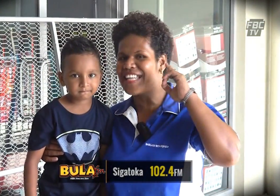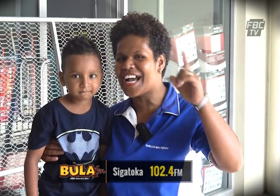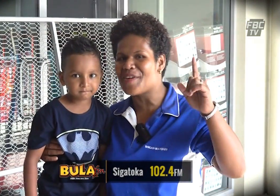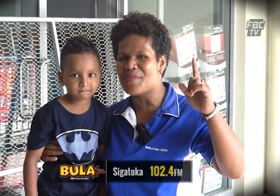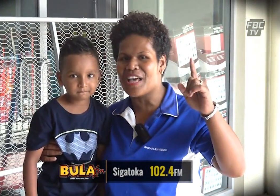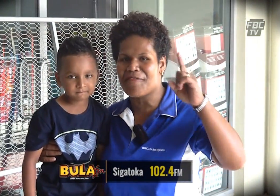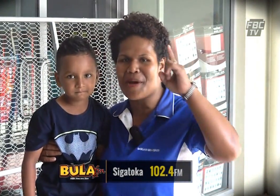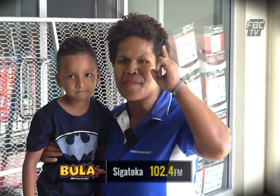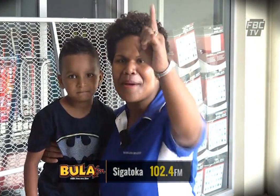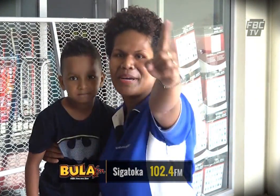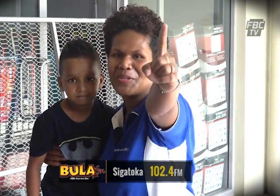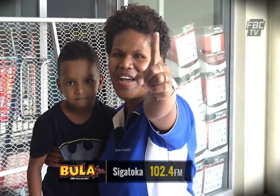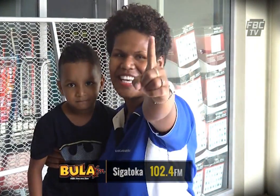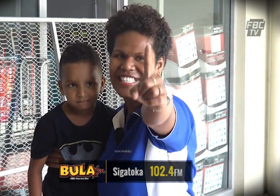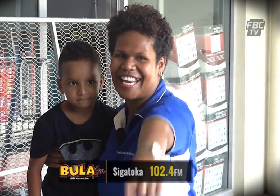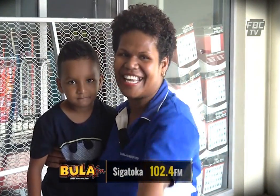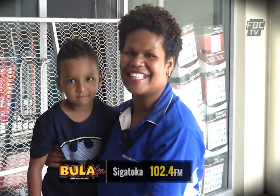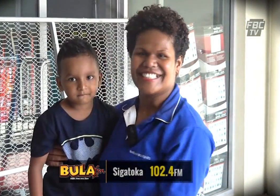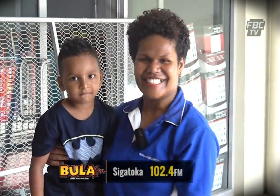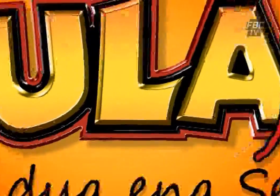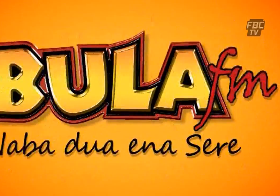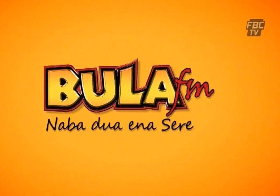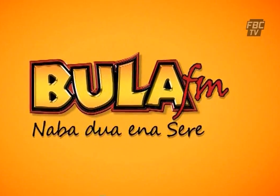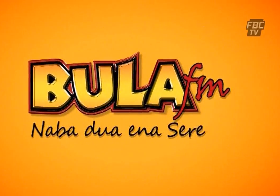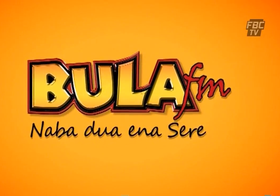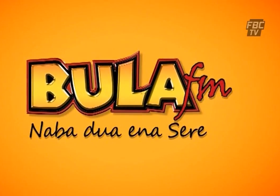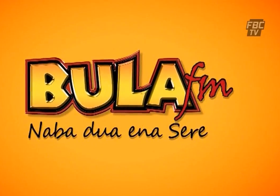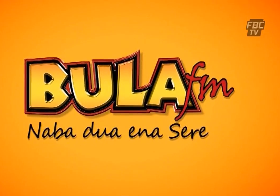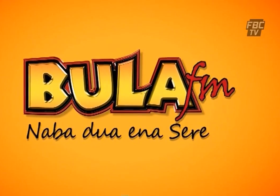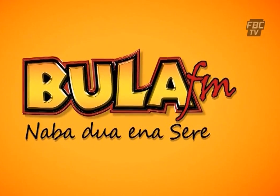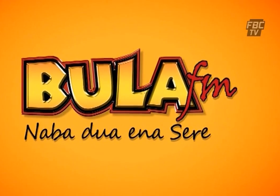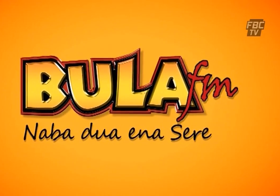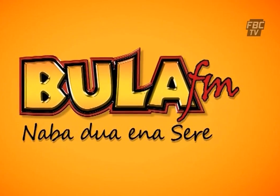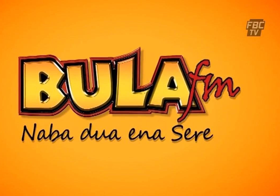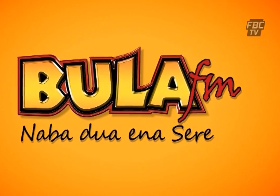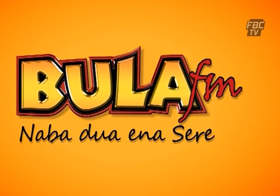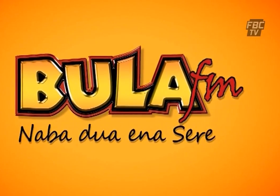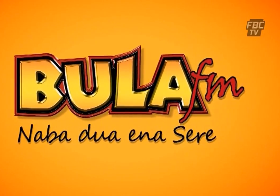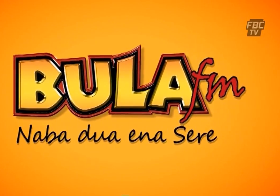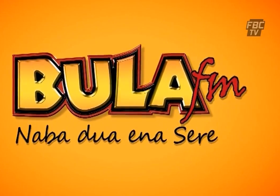kita ndo talita ka na Bula FM, number 2 na sere. Bula FM, number 2 na sere.